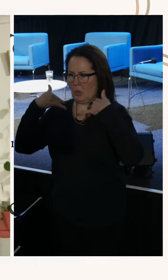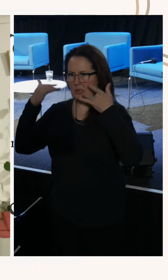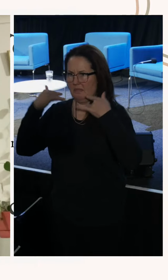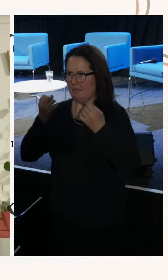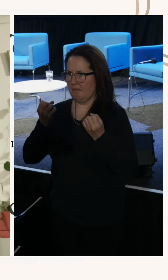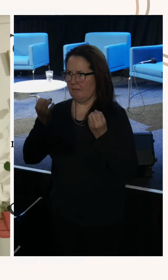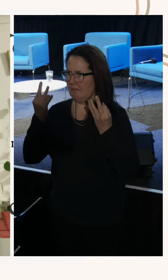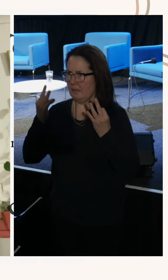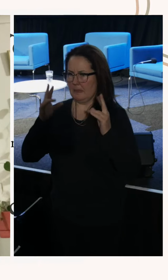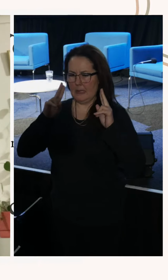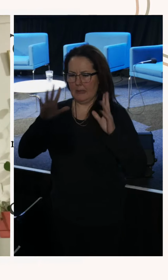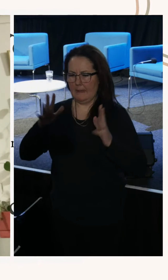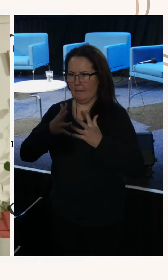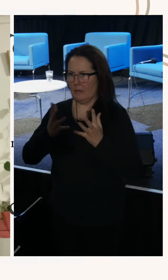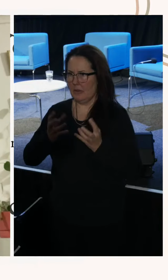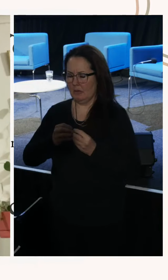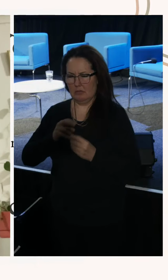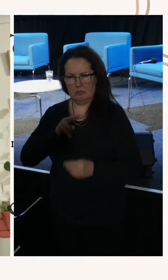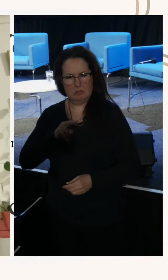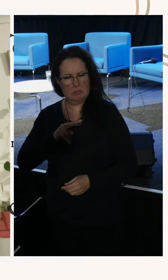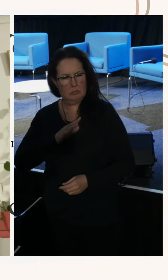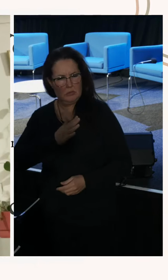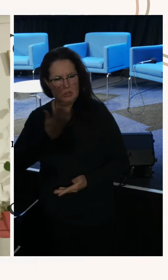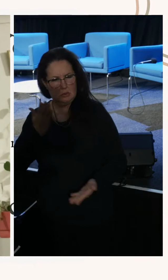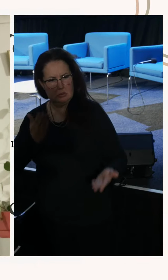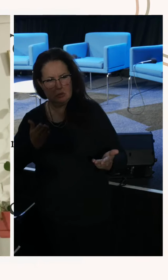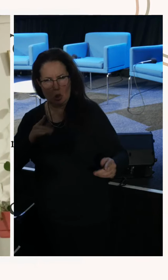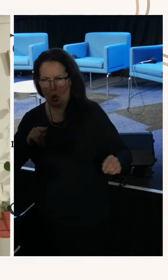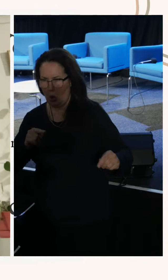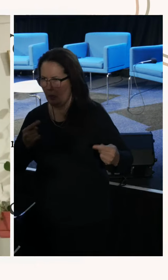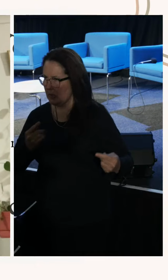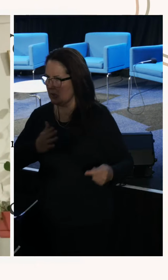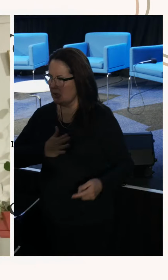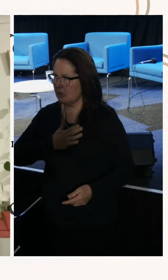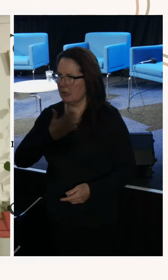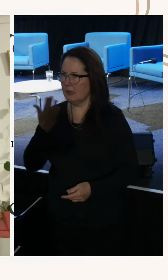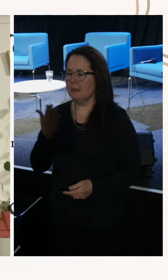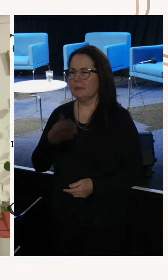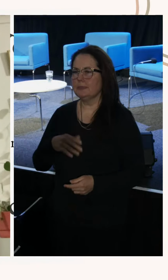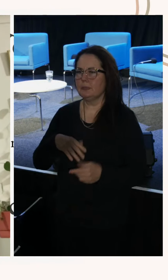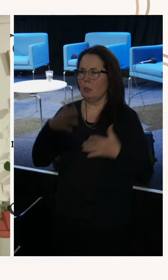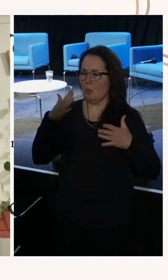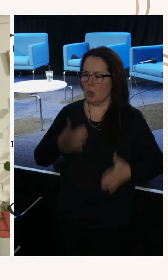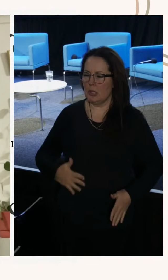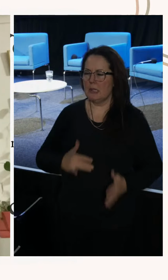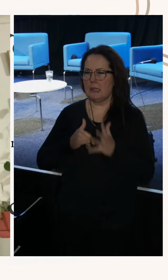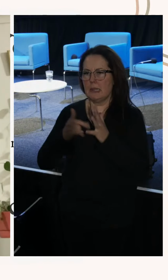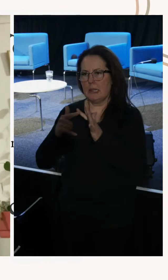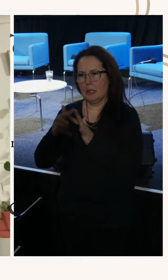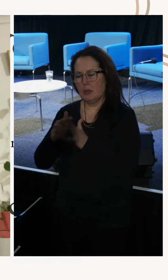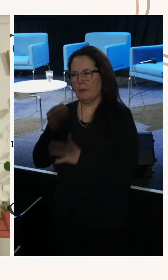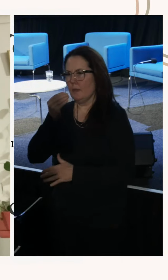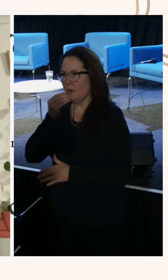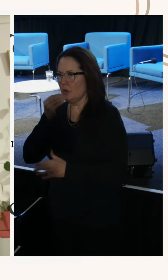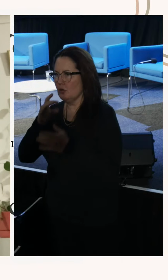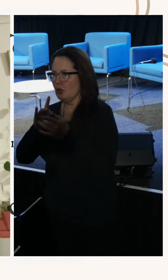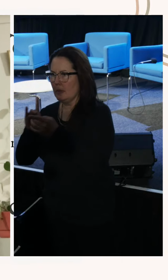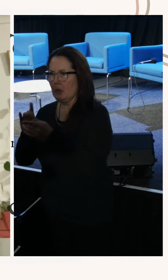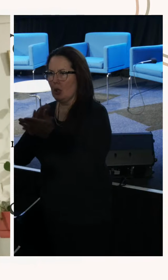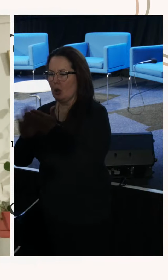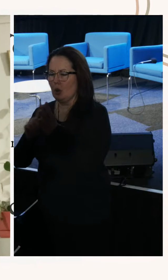fascinating. Lily Brett's depiction of bodies, sex, food, neuroses, relationships and Holocaust memory was